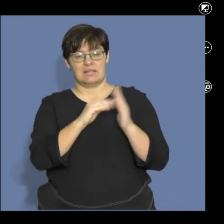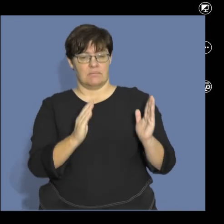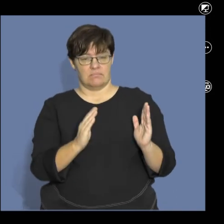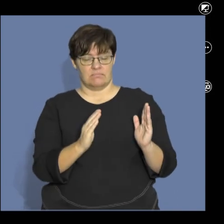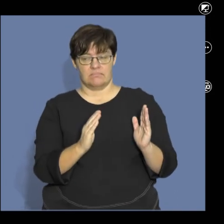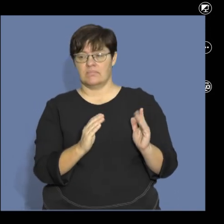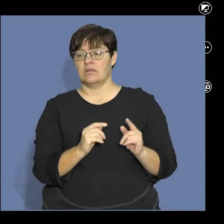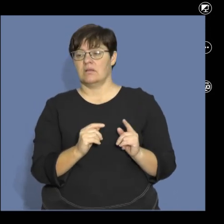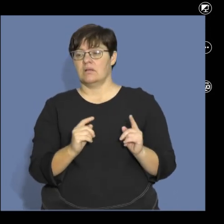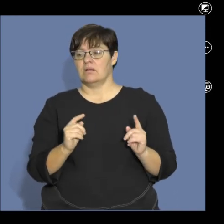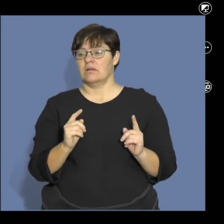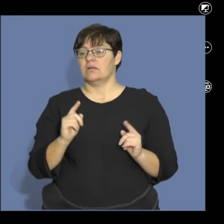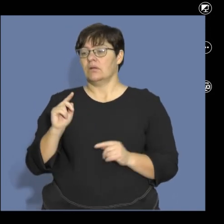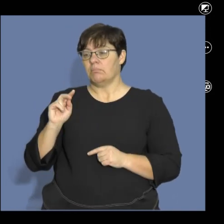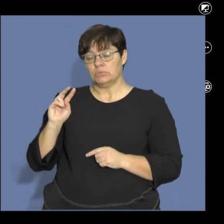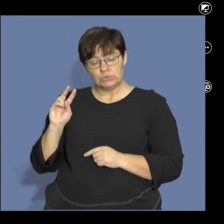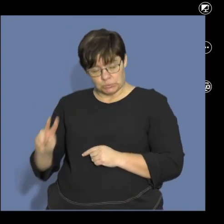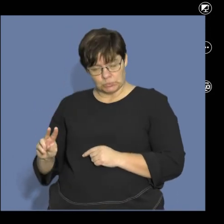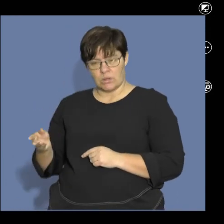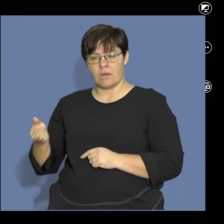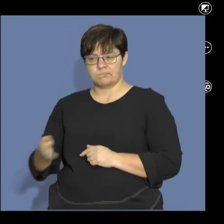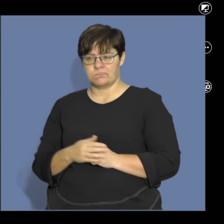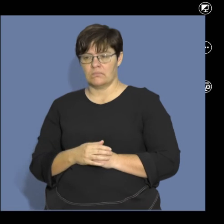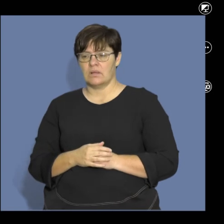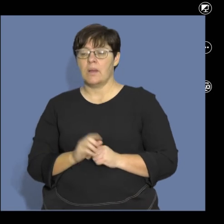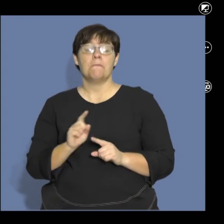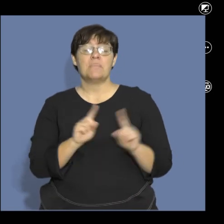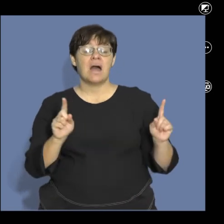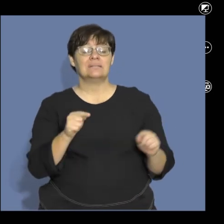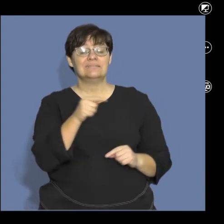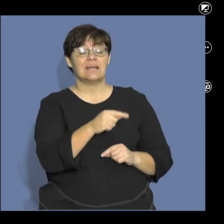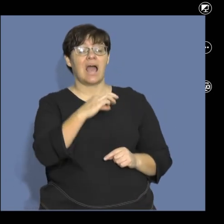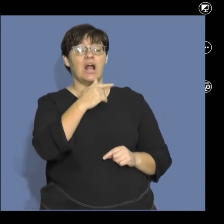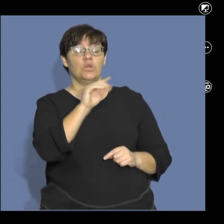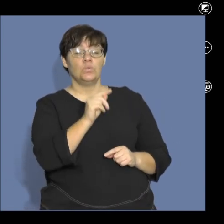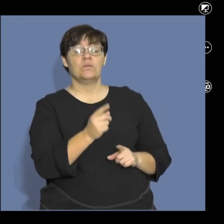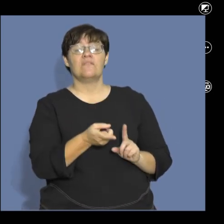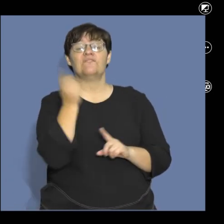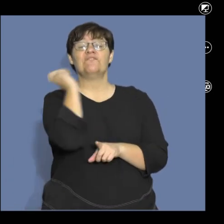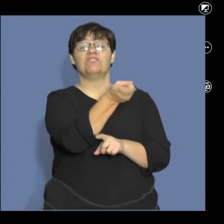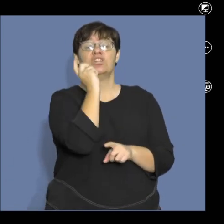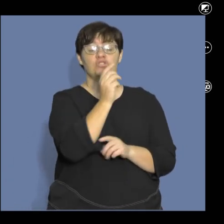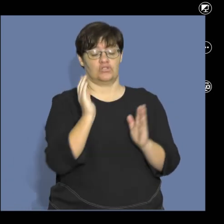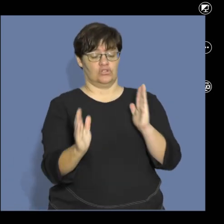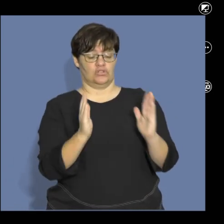limit, you can only catch 2. But no, Gr11 fishing may be